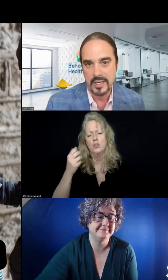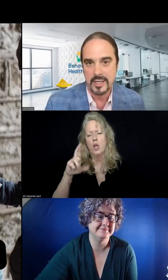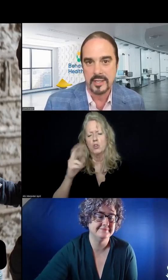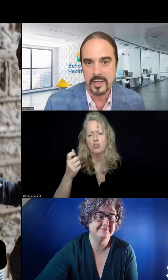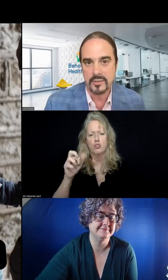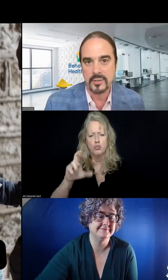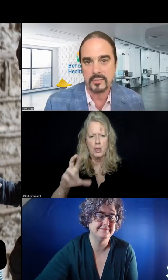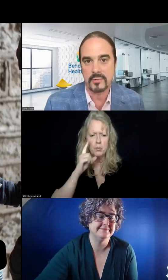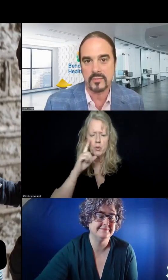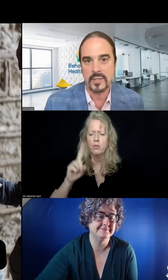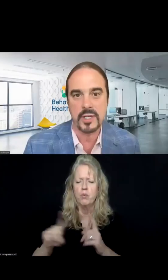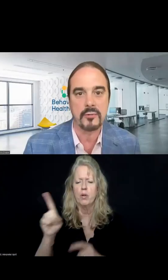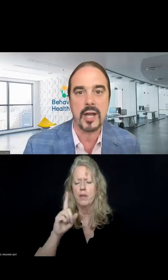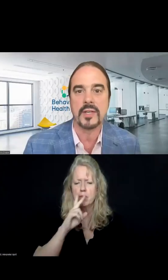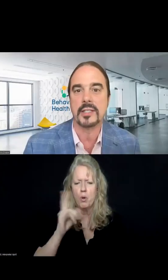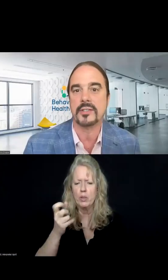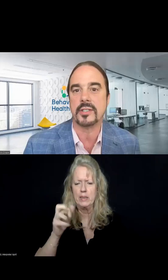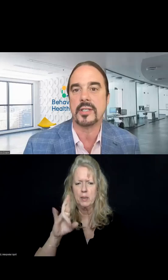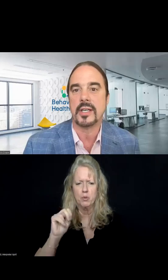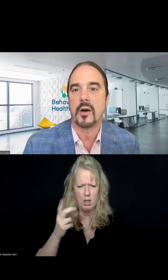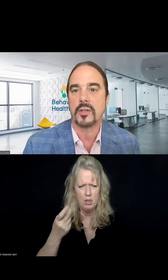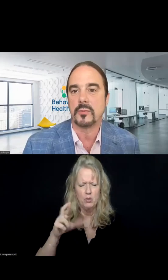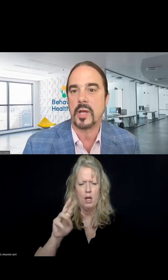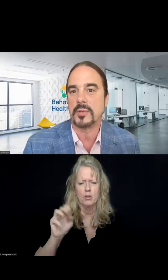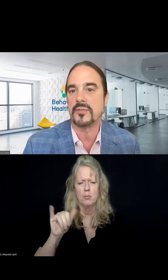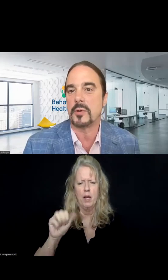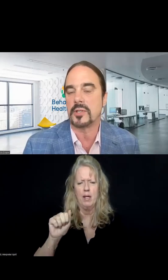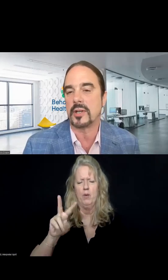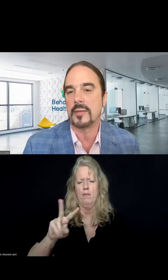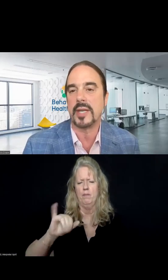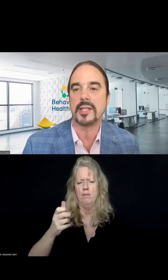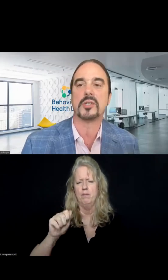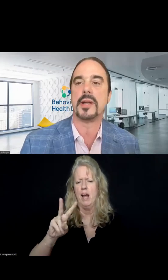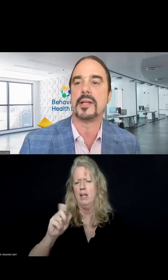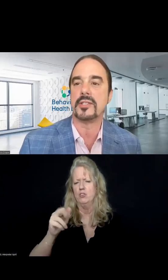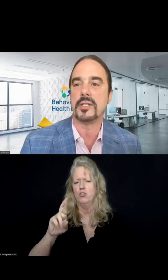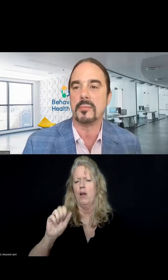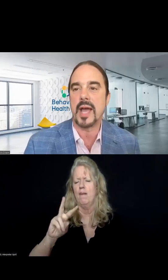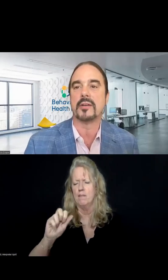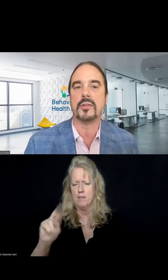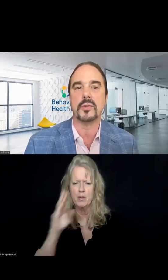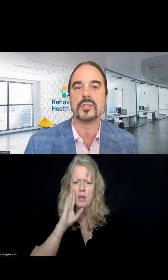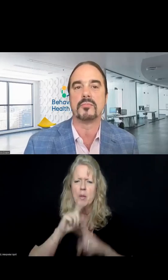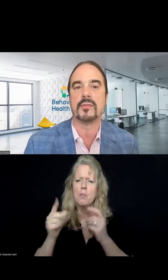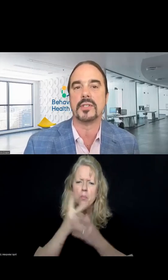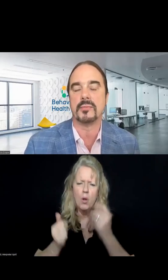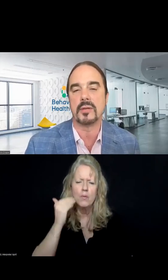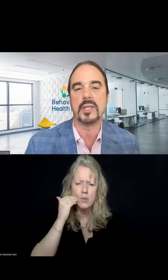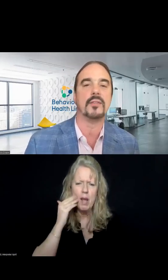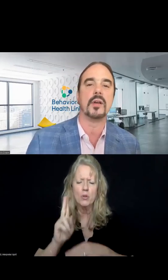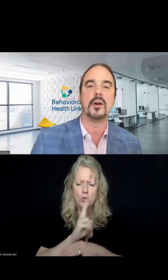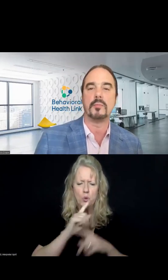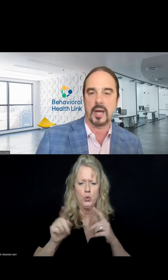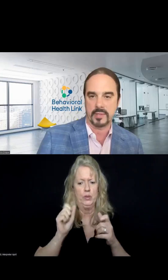Center. Dr. Vijayaraghavan also will help us focus on eliminating disparities in tobacco use prevalence